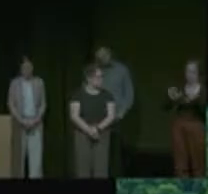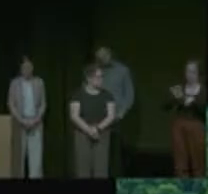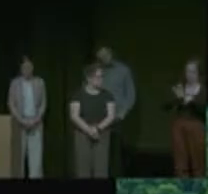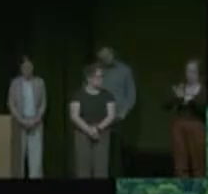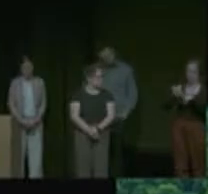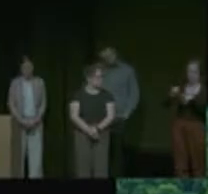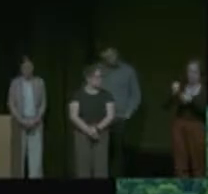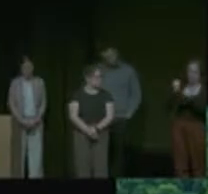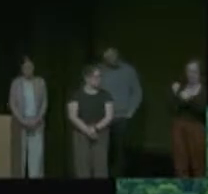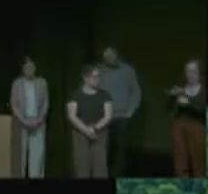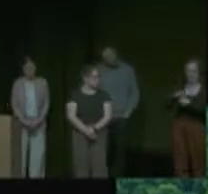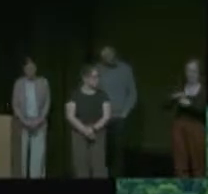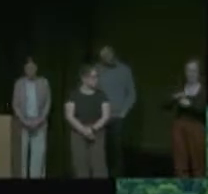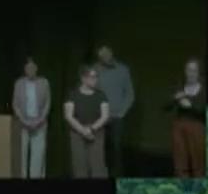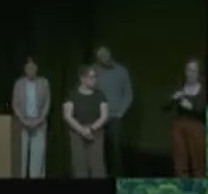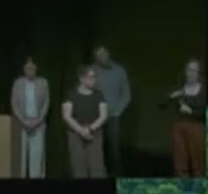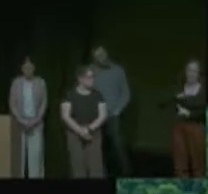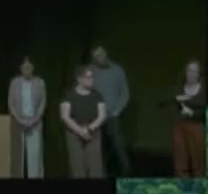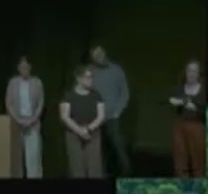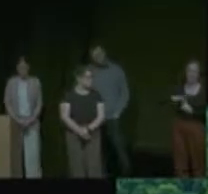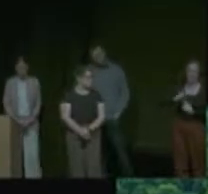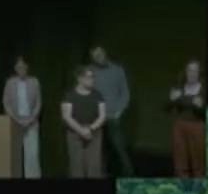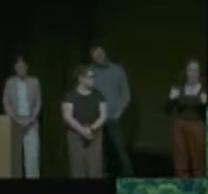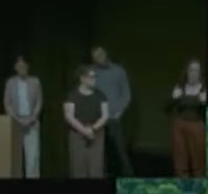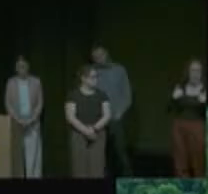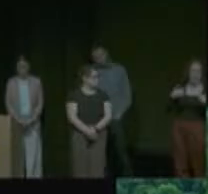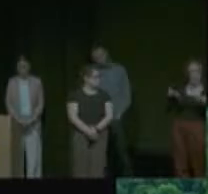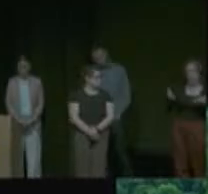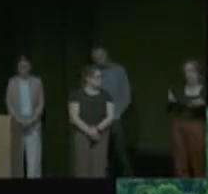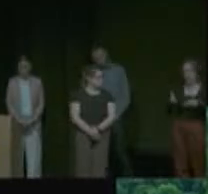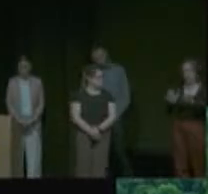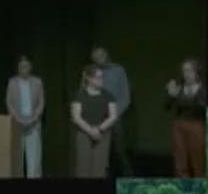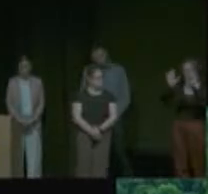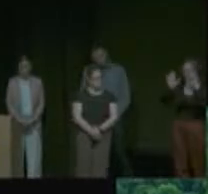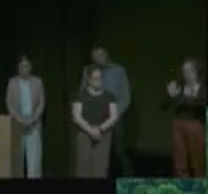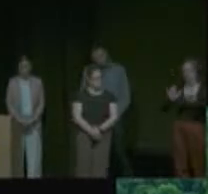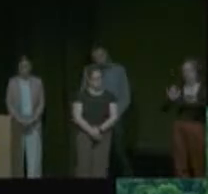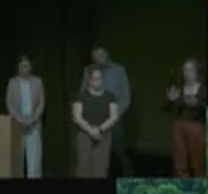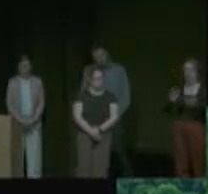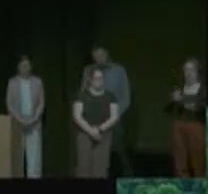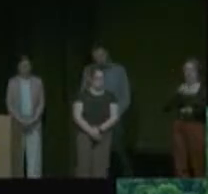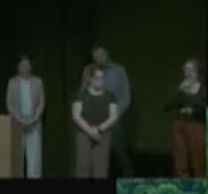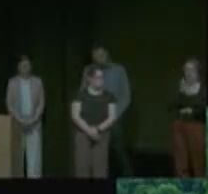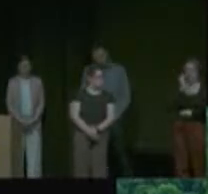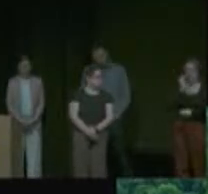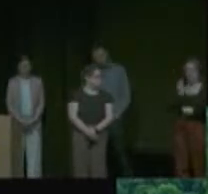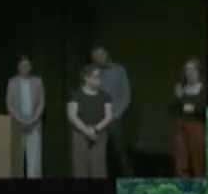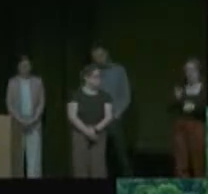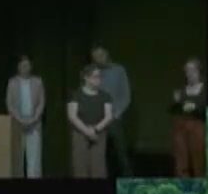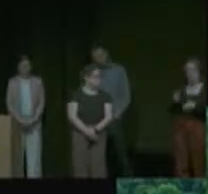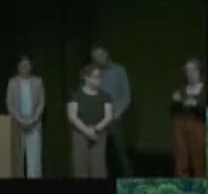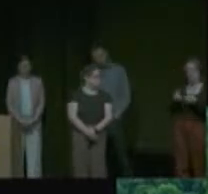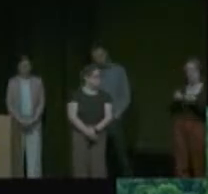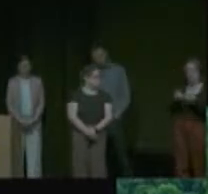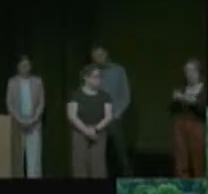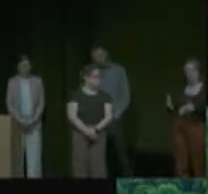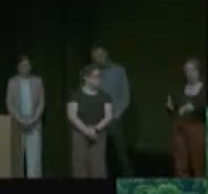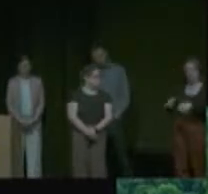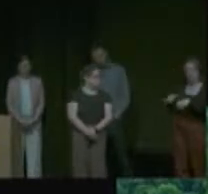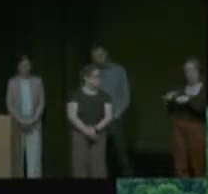everything, ecosystem is incredible. And we're going to be releasing enormous amounts of toxic